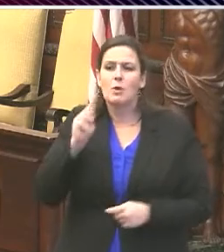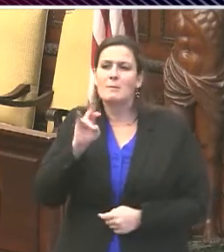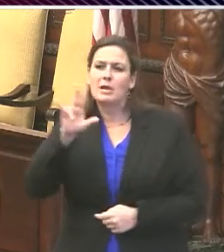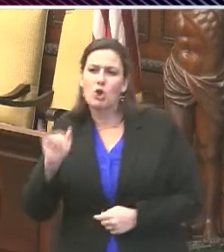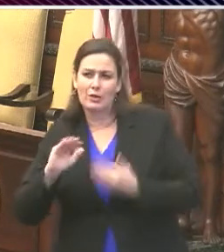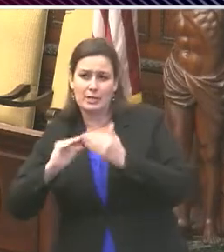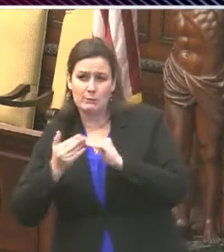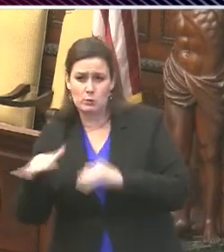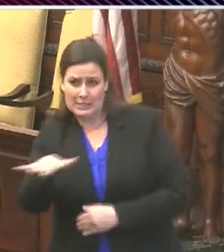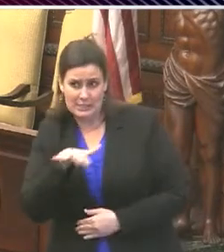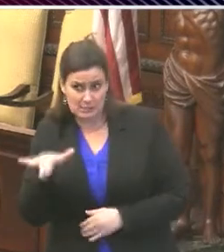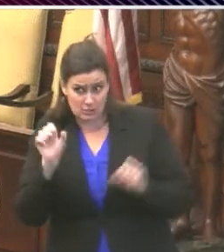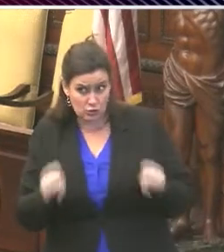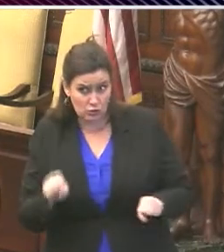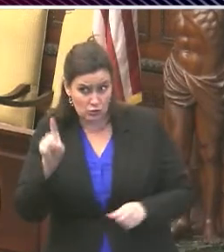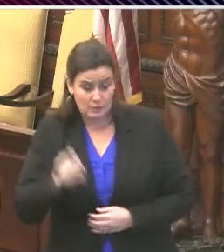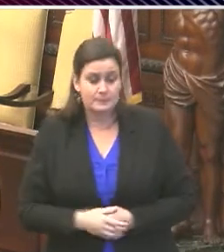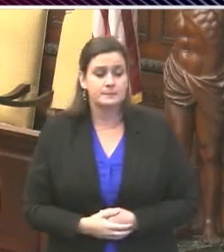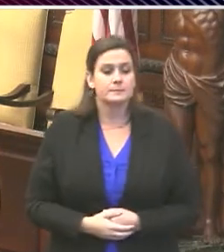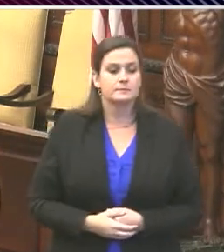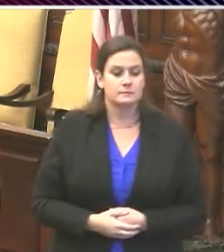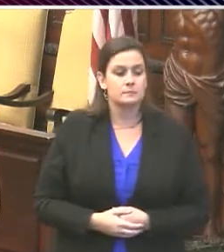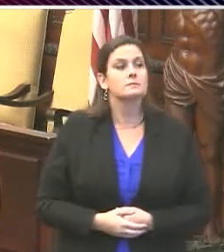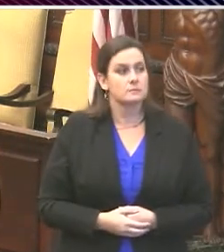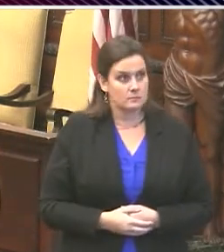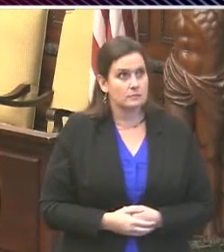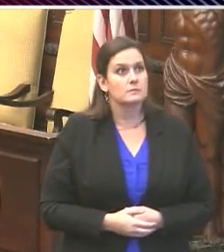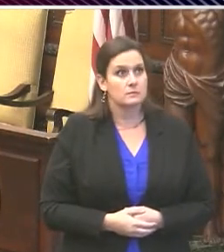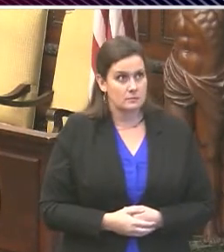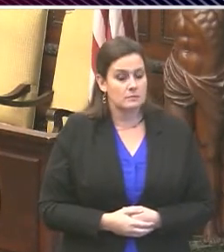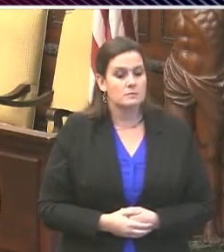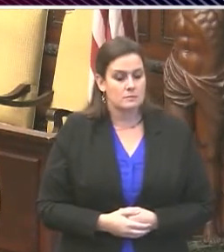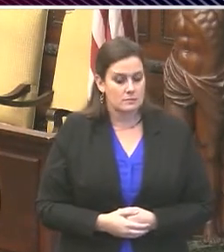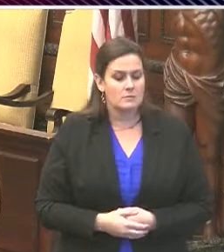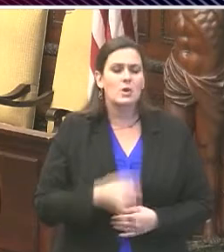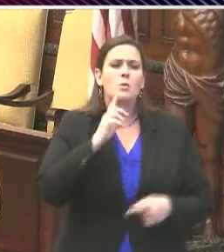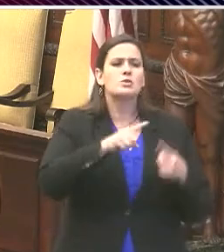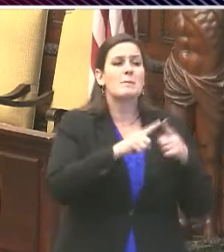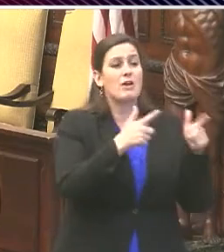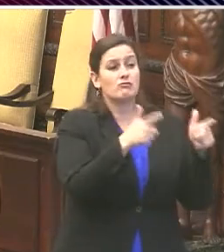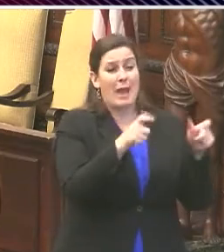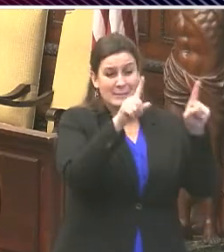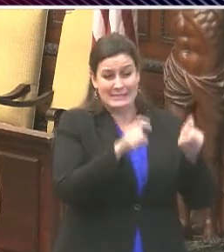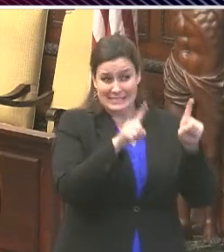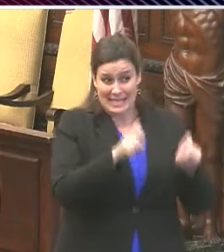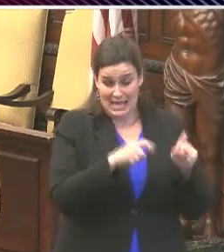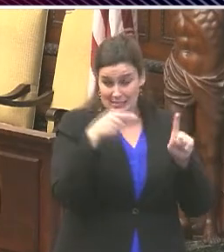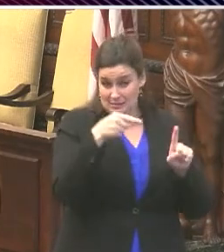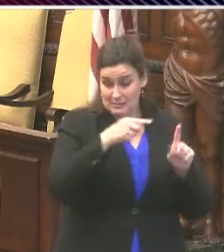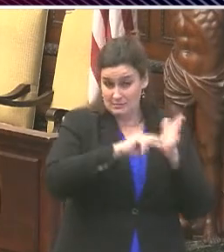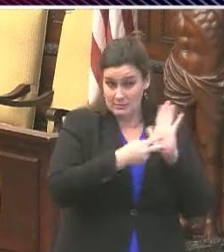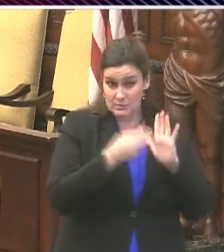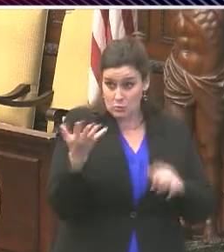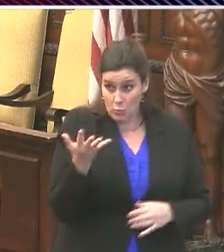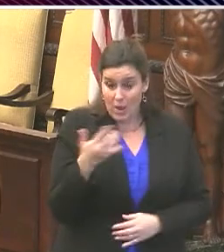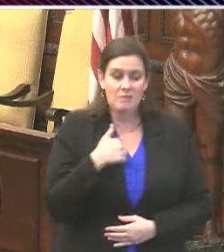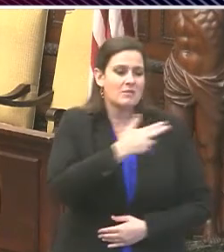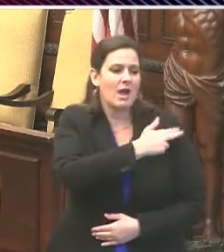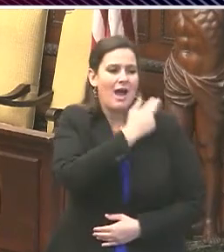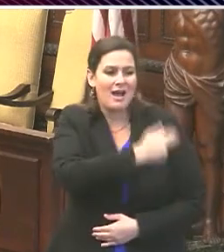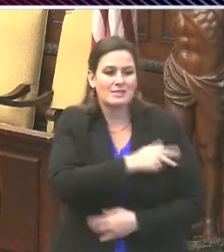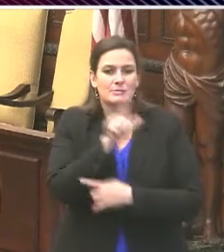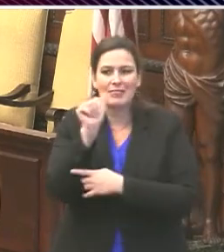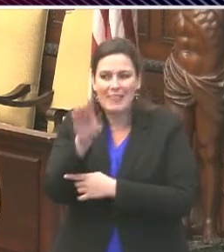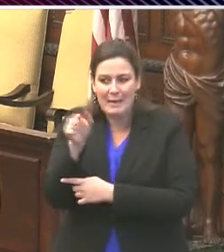communities? Well, first, let's just clarify what we're talking about when we say rapid testing. Hospital laboratories are